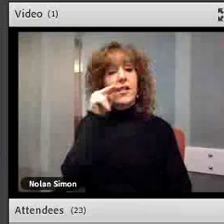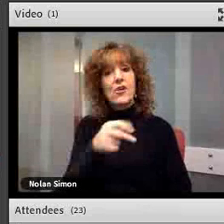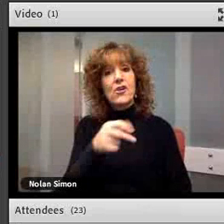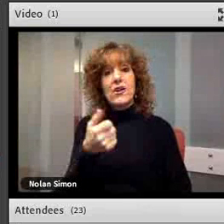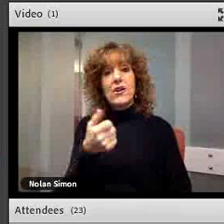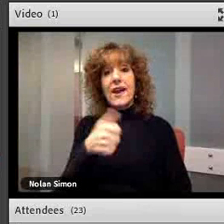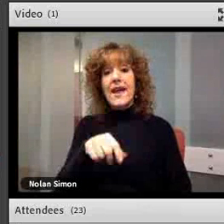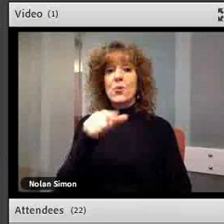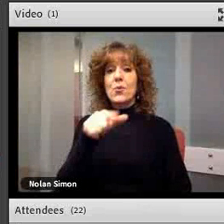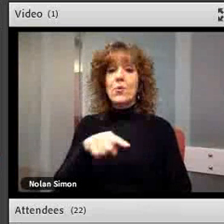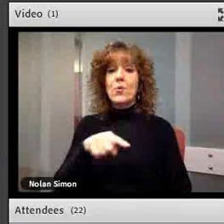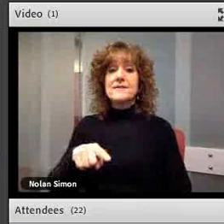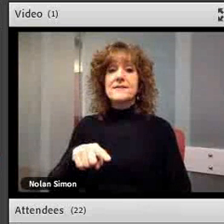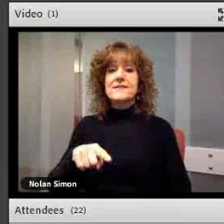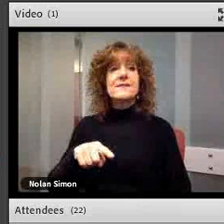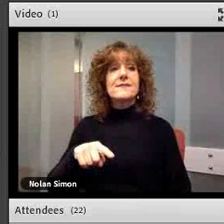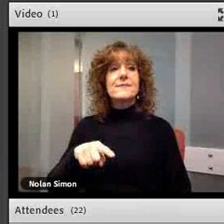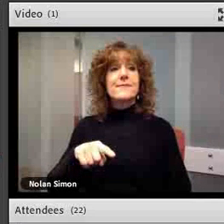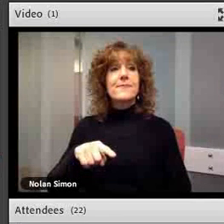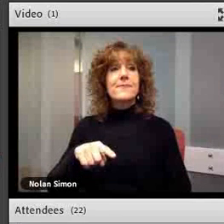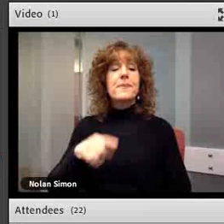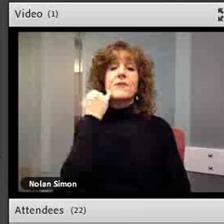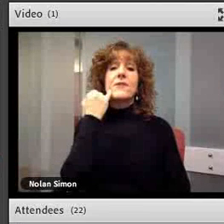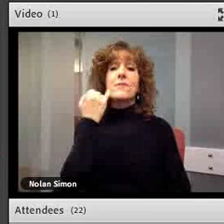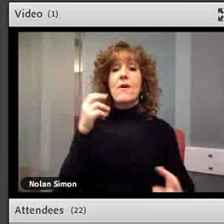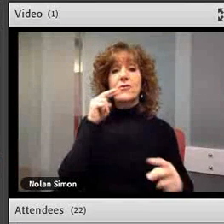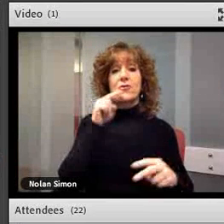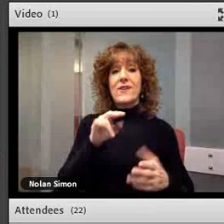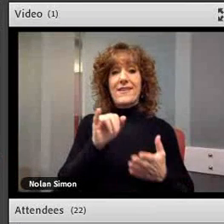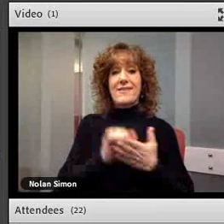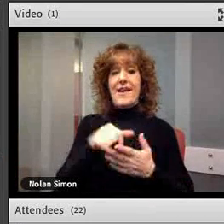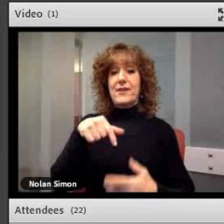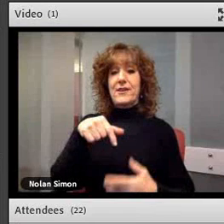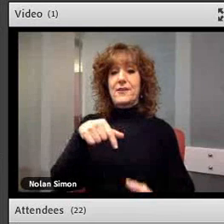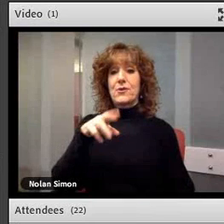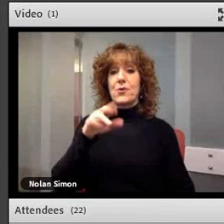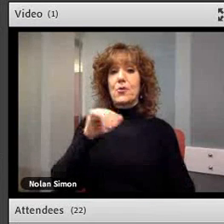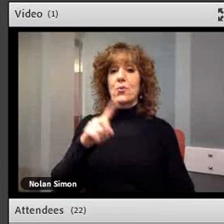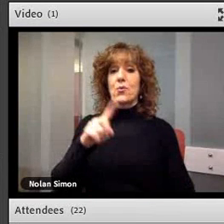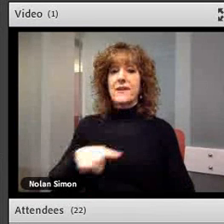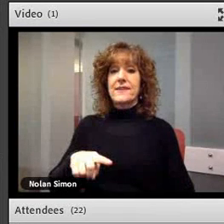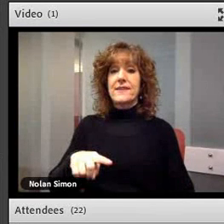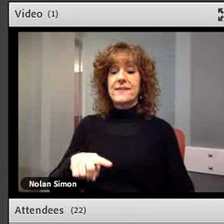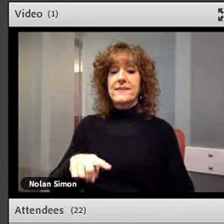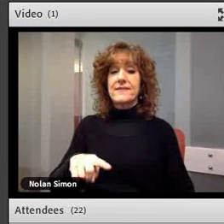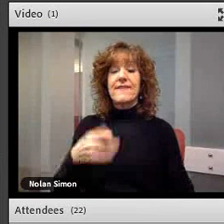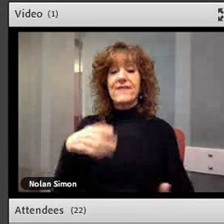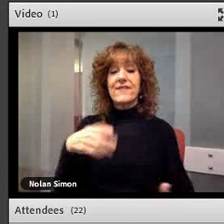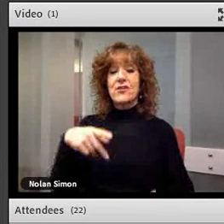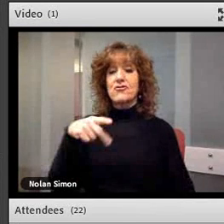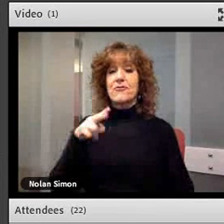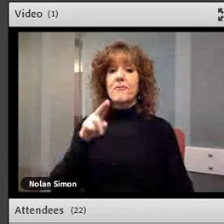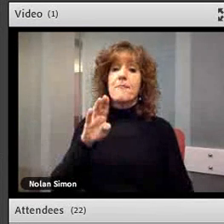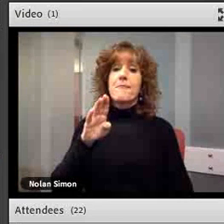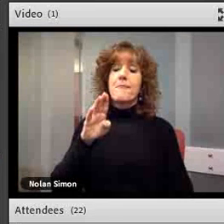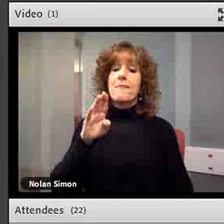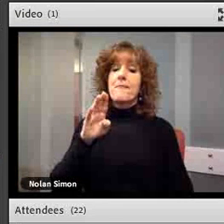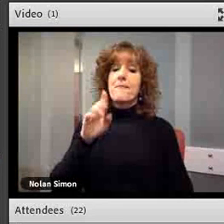any of the quizzes. Okay, so say we want to look at this one, which is published, and we can see